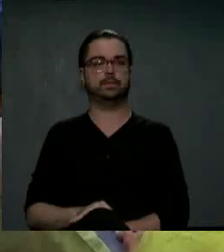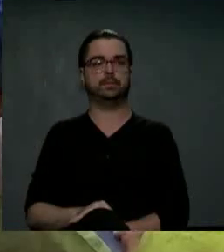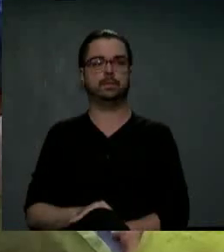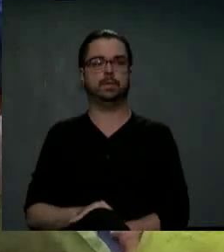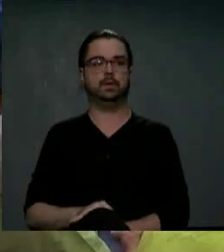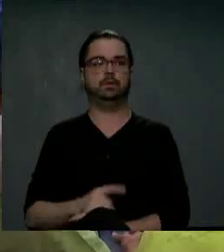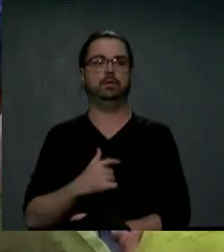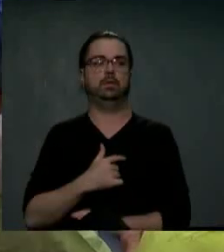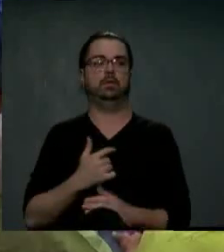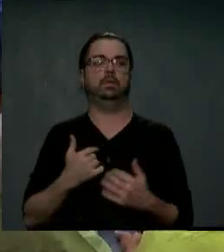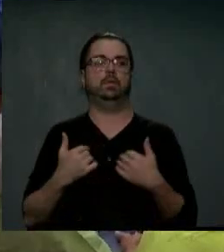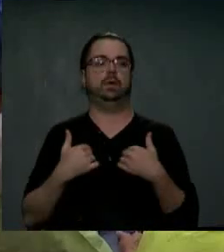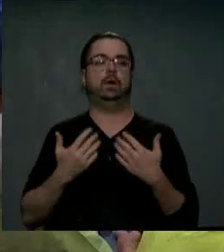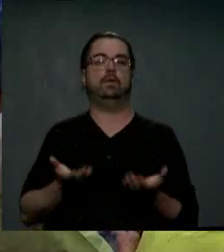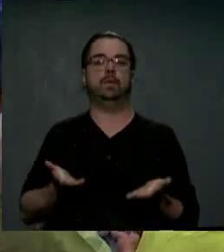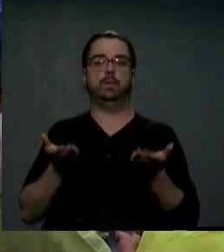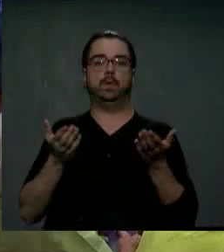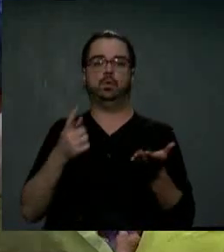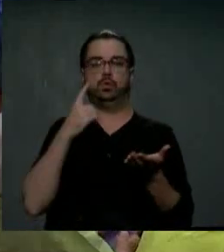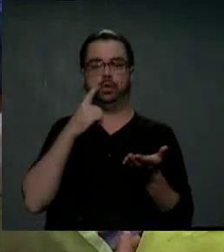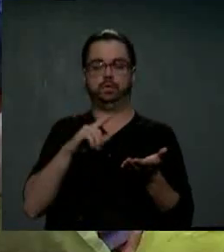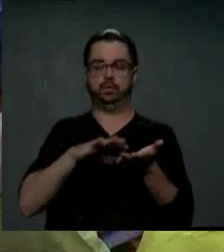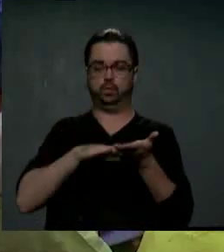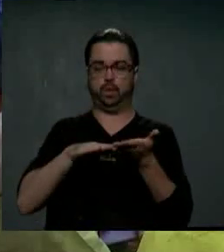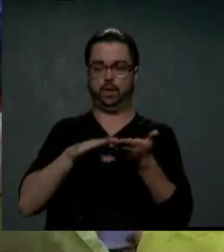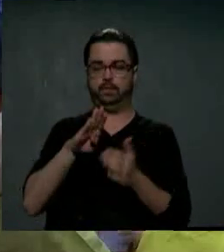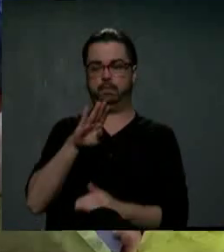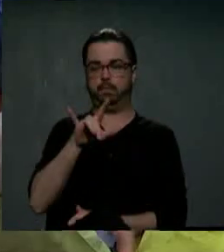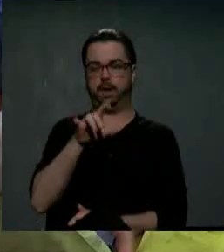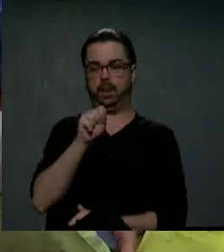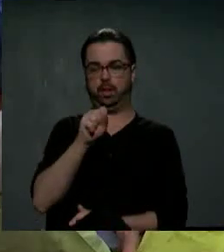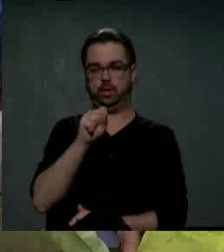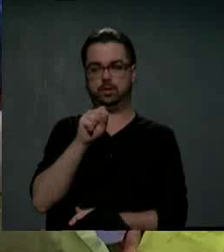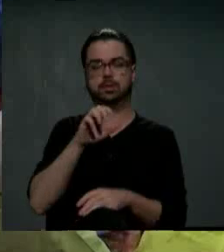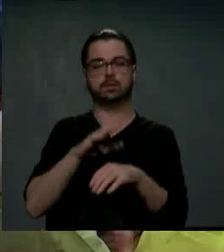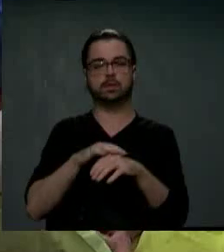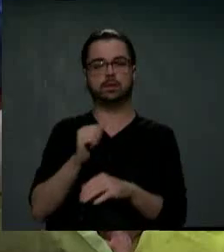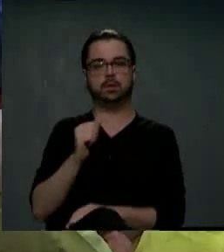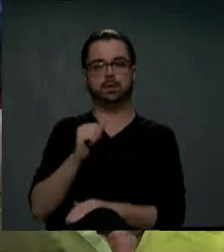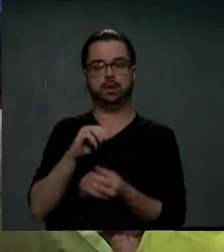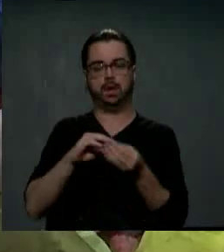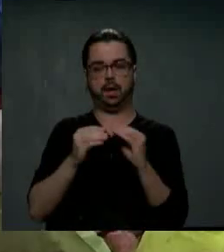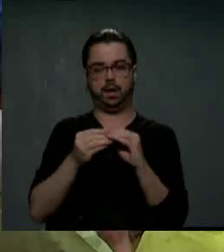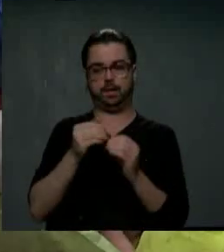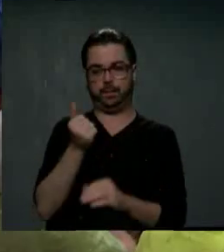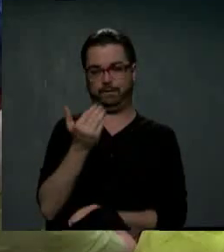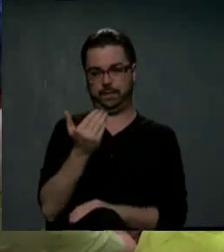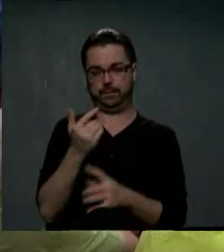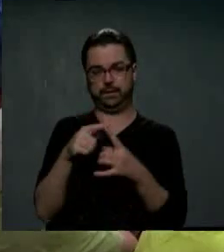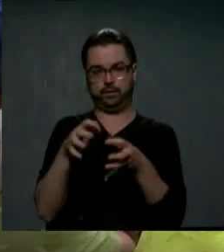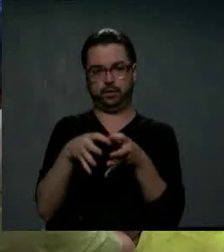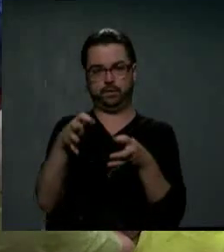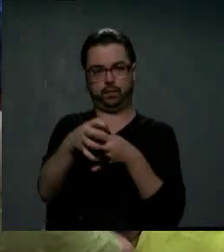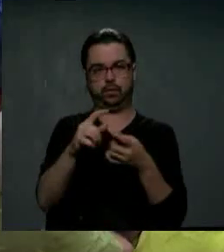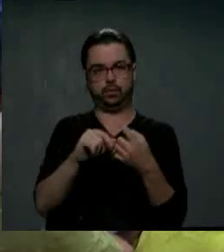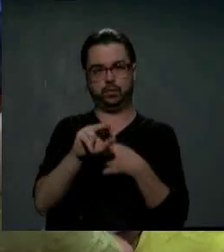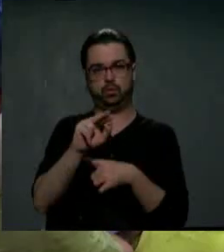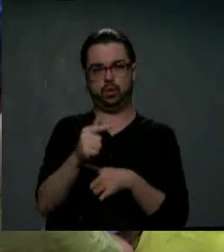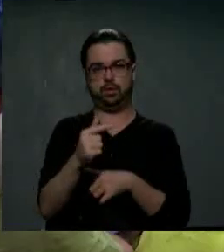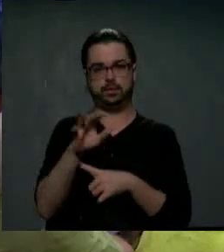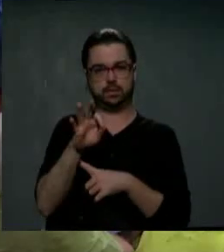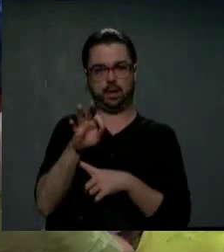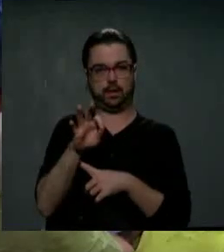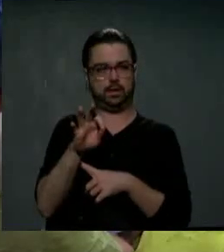We have a motion for the to waive the bylaws on item 15 for deferral to August the 9th. Do I